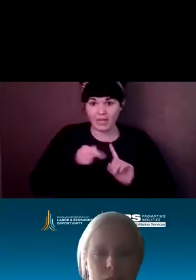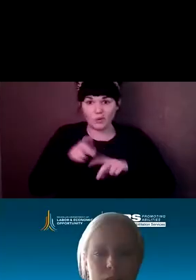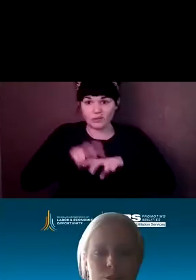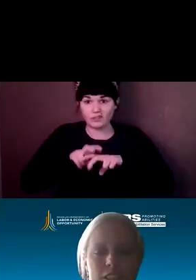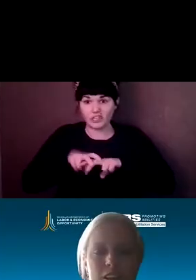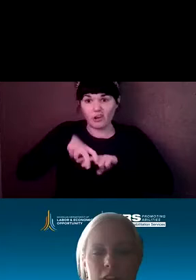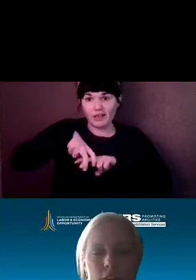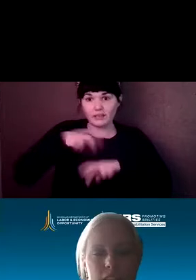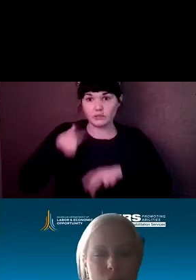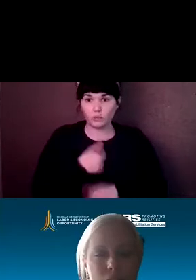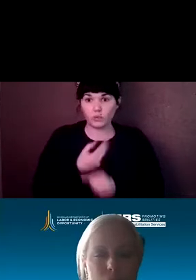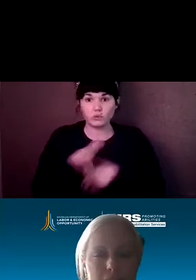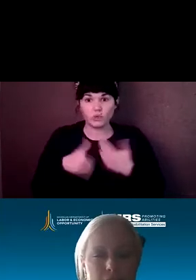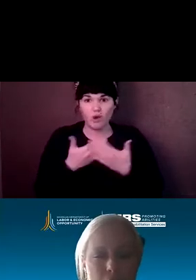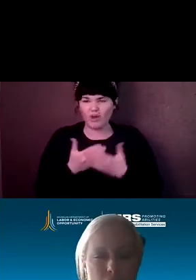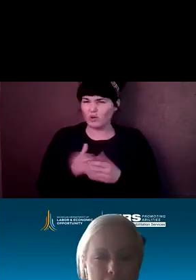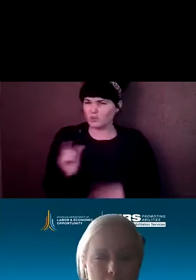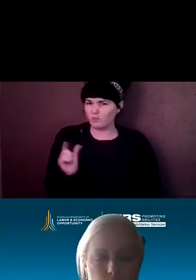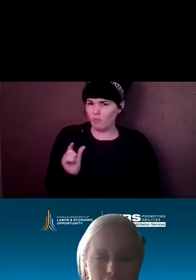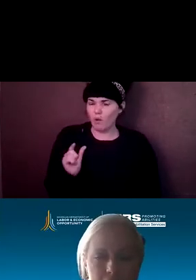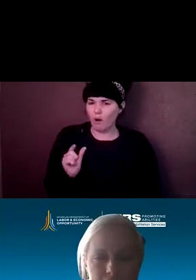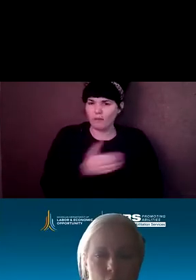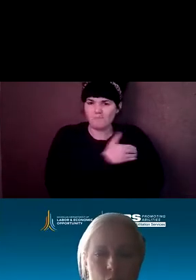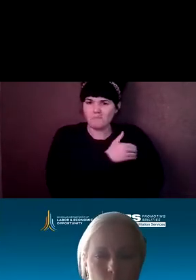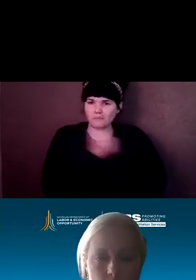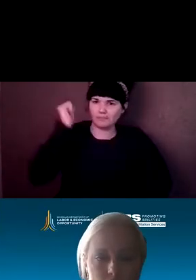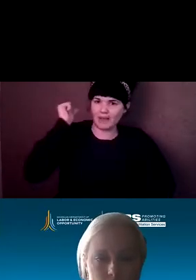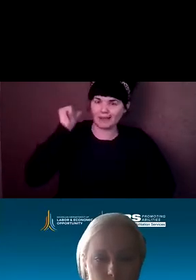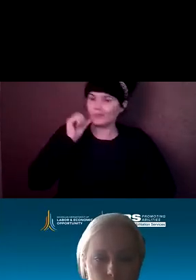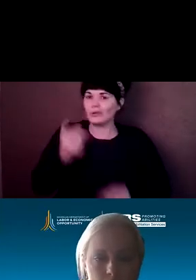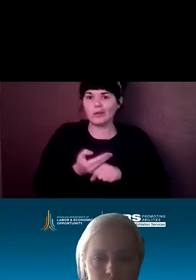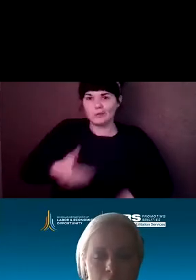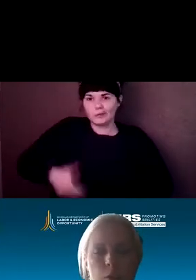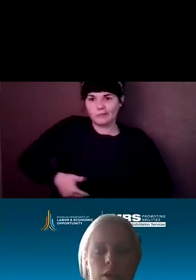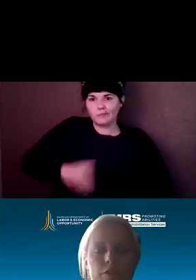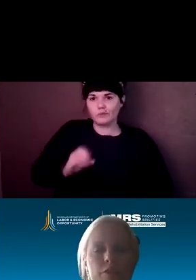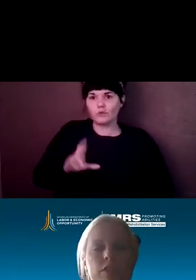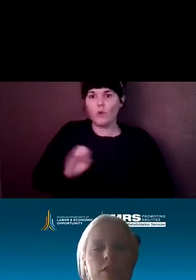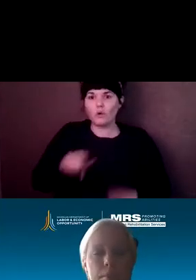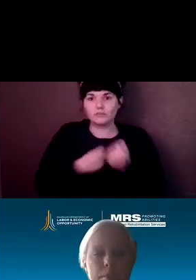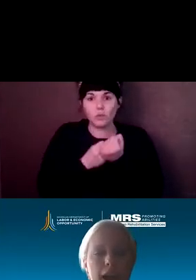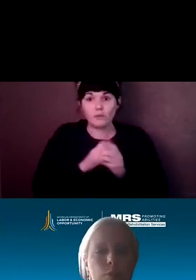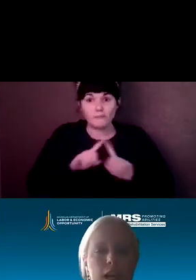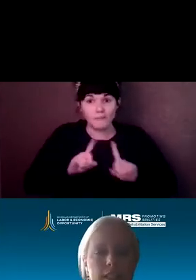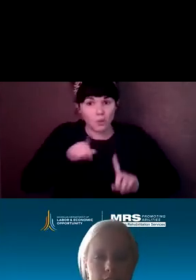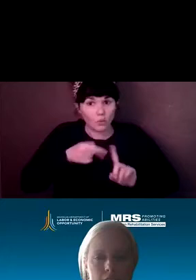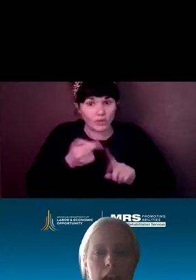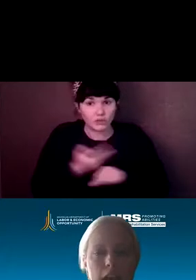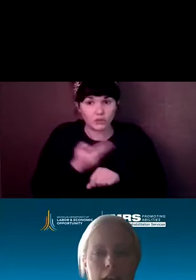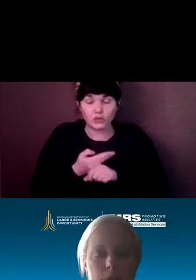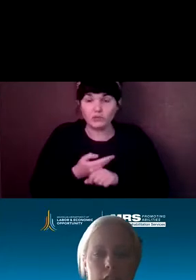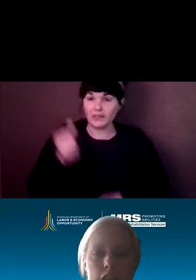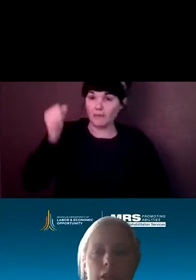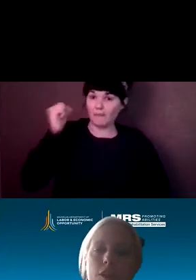we're using all those small muscles in our back rather than our core to support us. But when you use that backrest